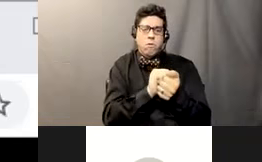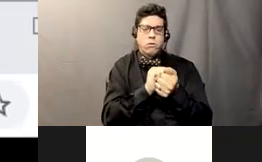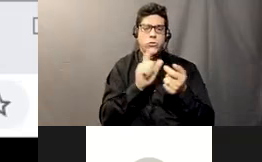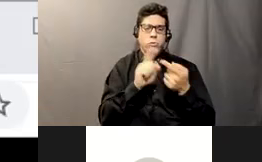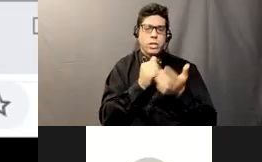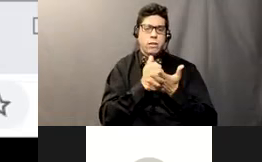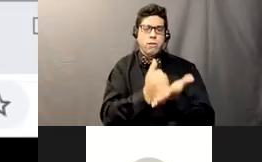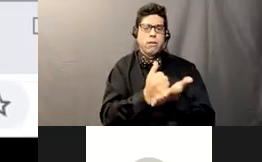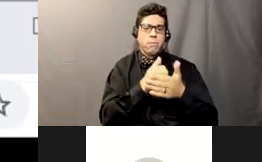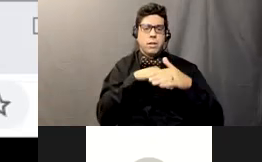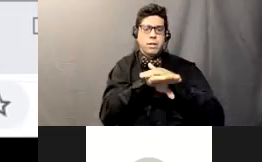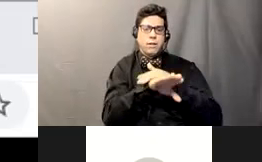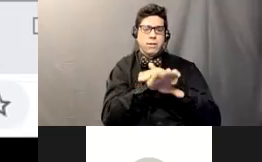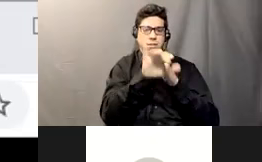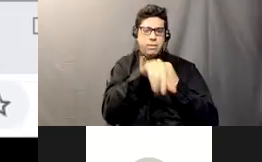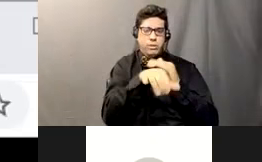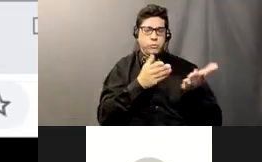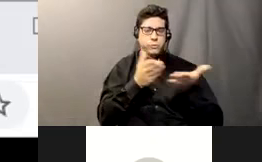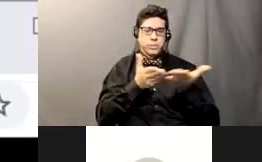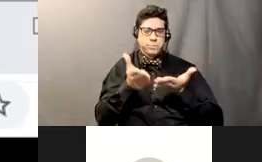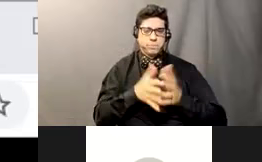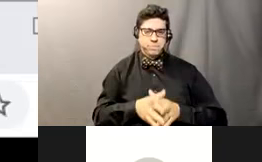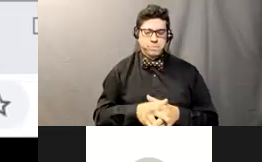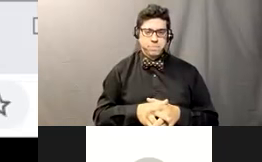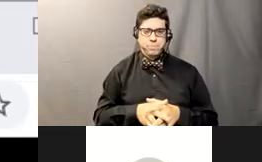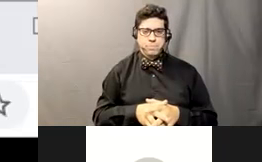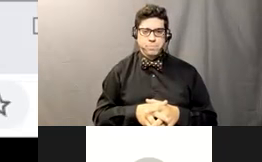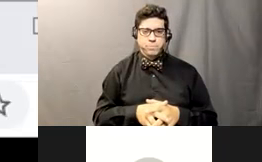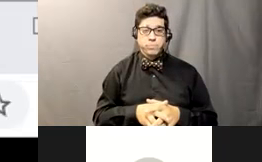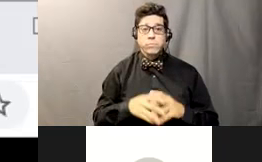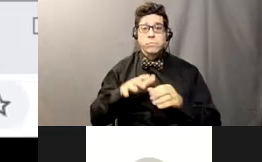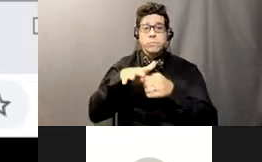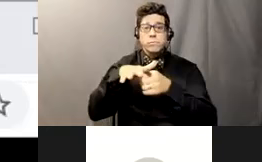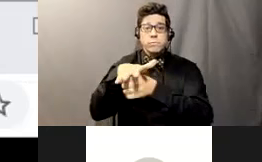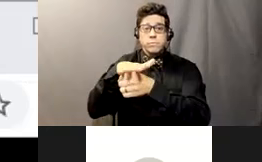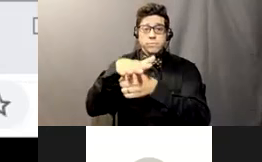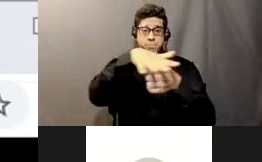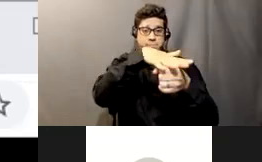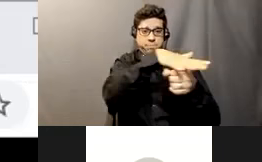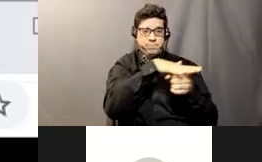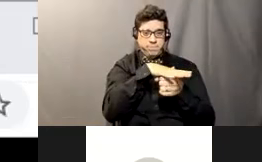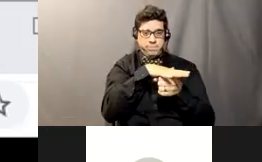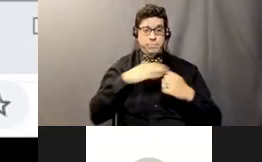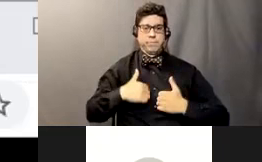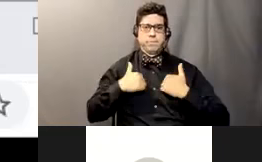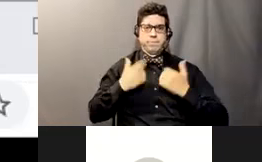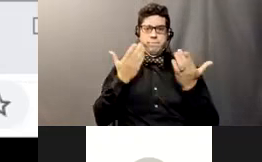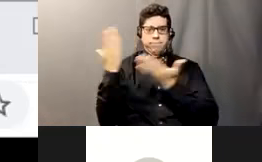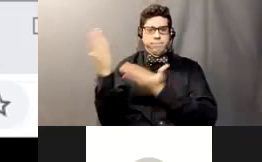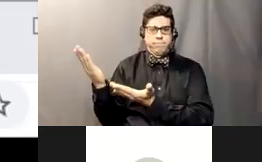services. And then here is the list of the various locations that our care spaces